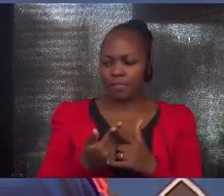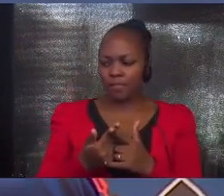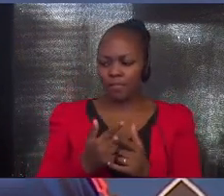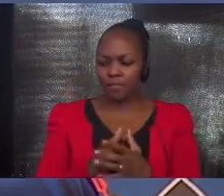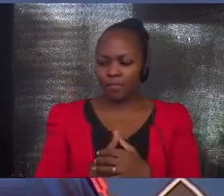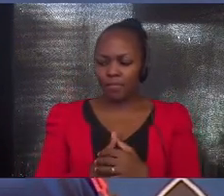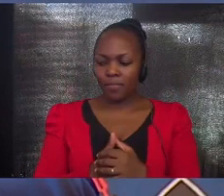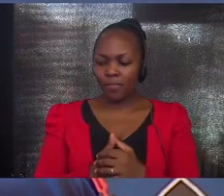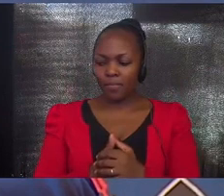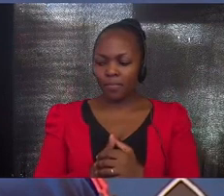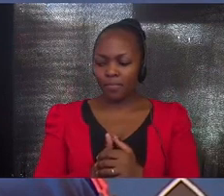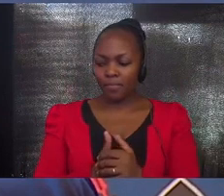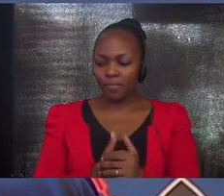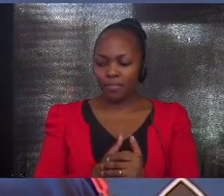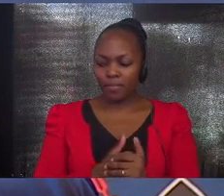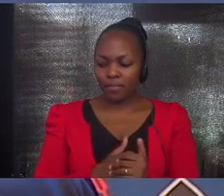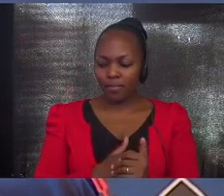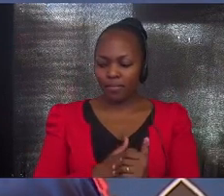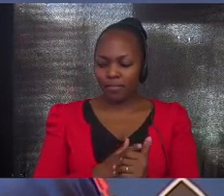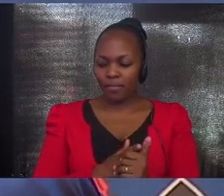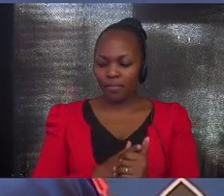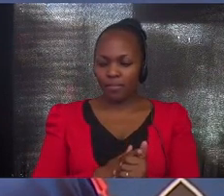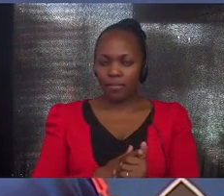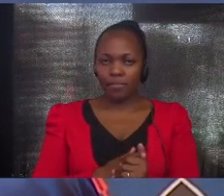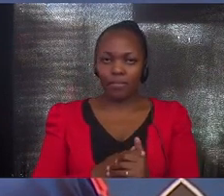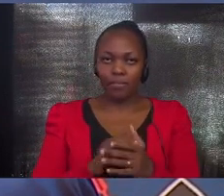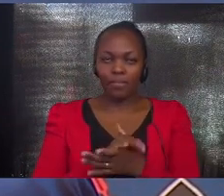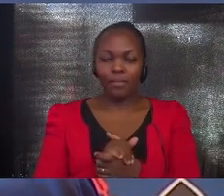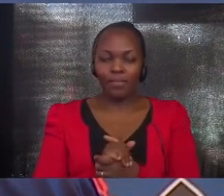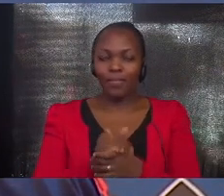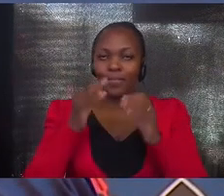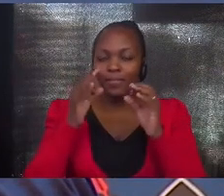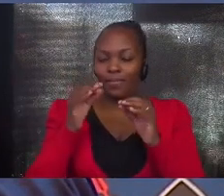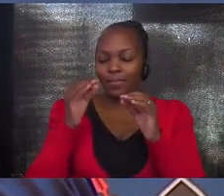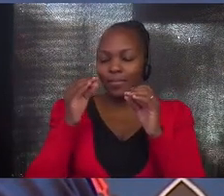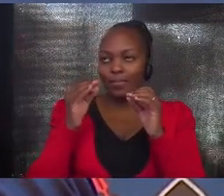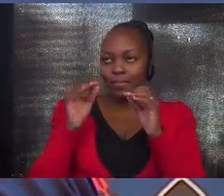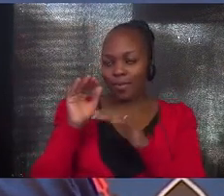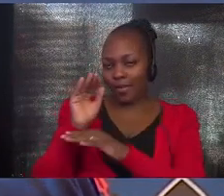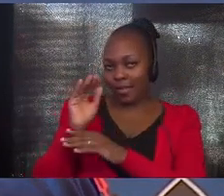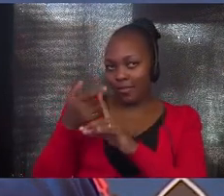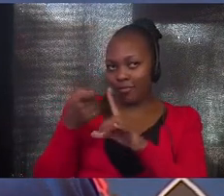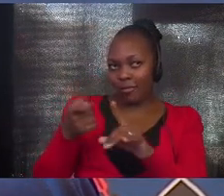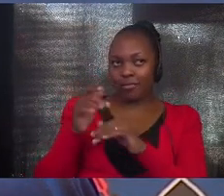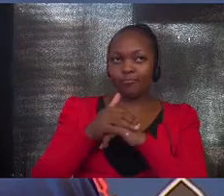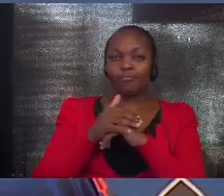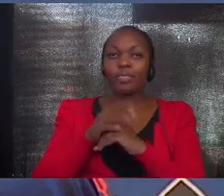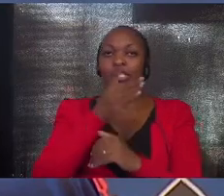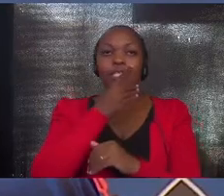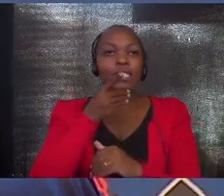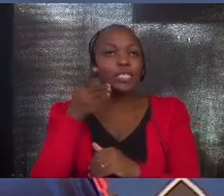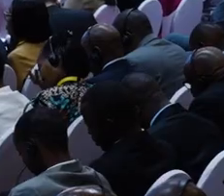climate change is the new normal. Switching from drought to floods